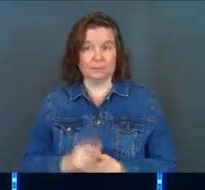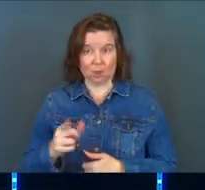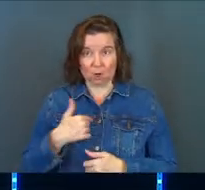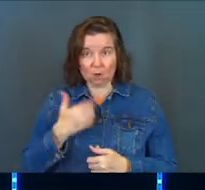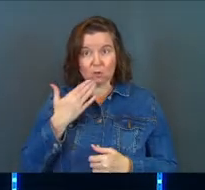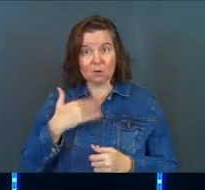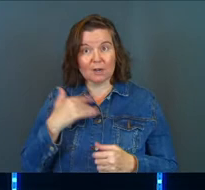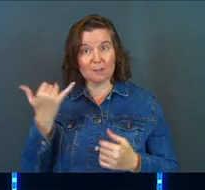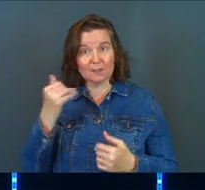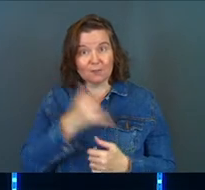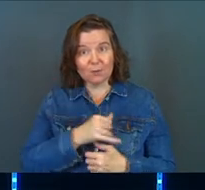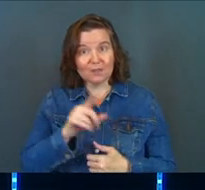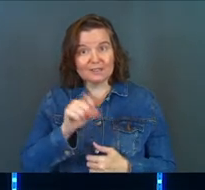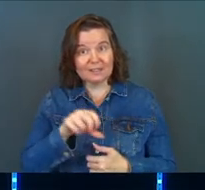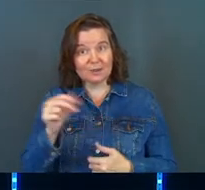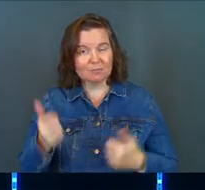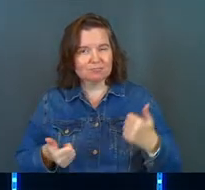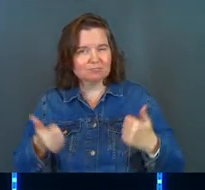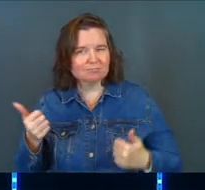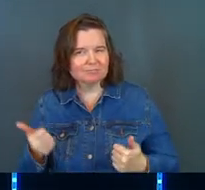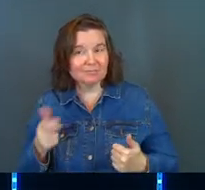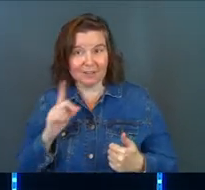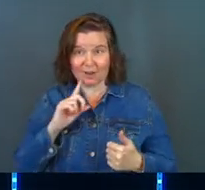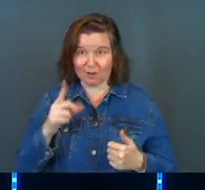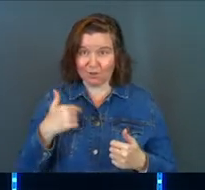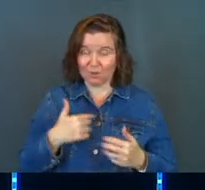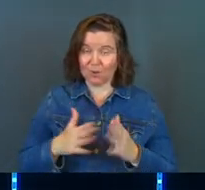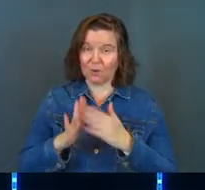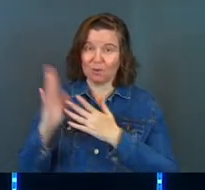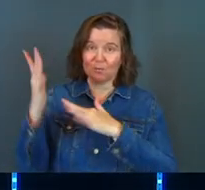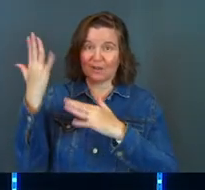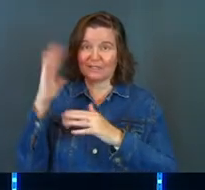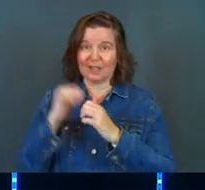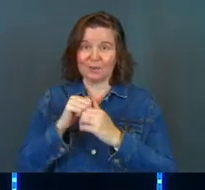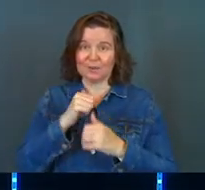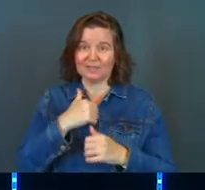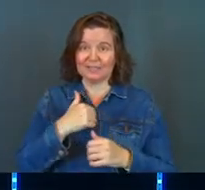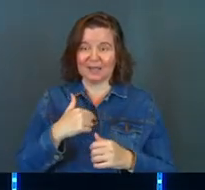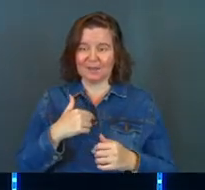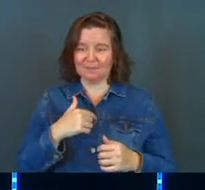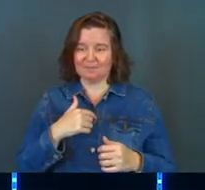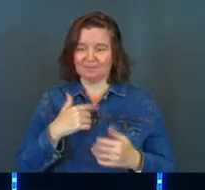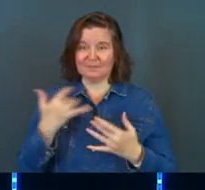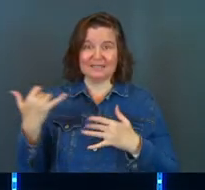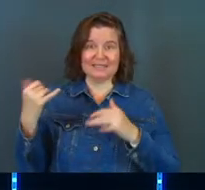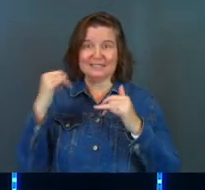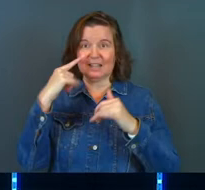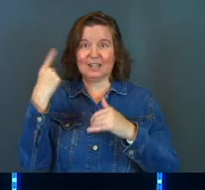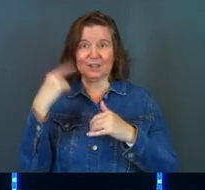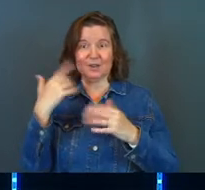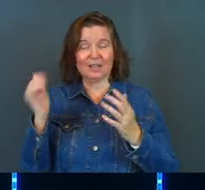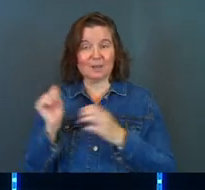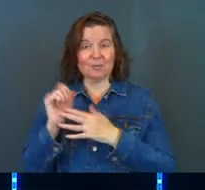Are you going to be foolish? Are you going to praise God with some undignified praise?